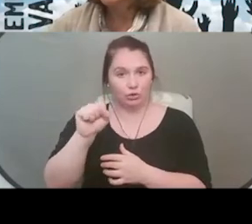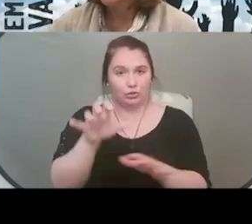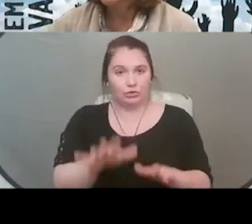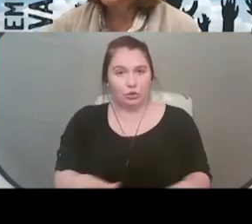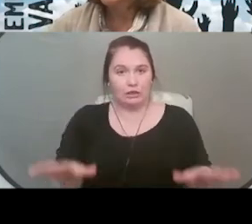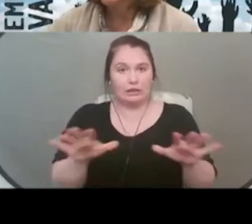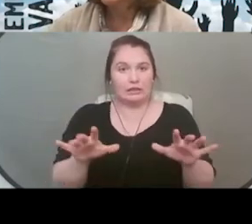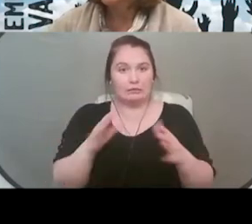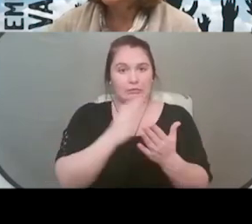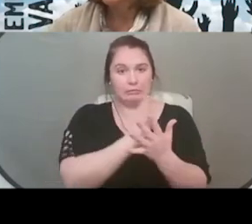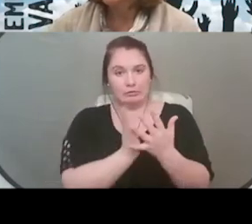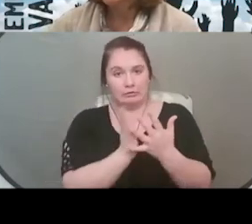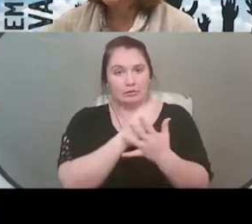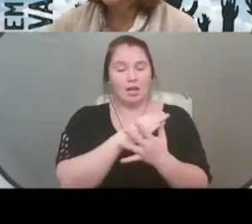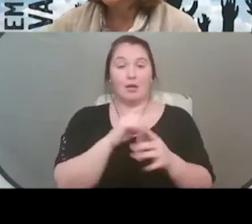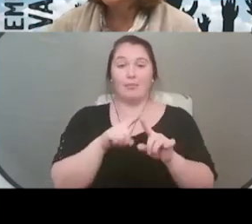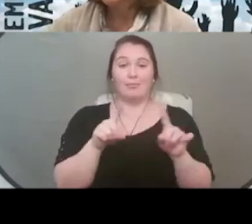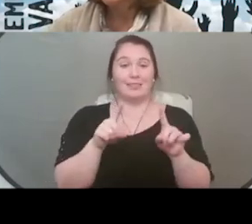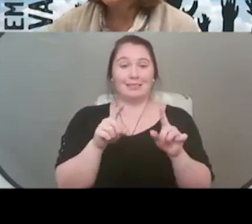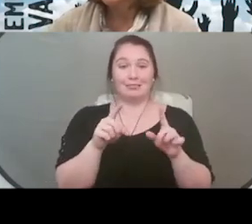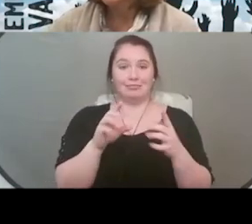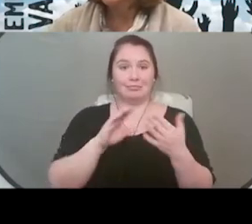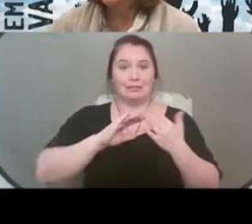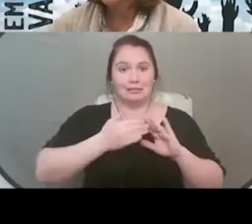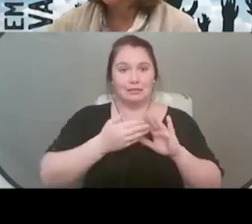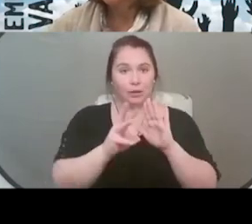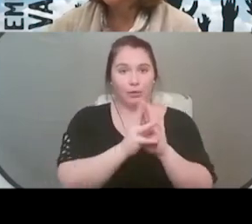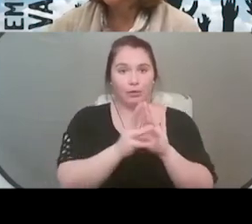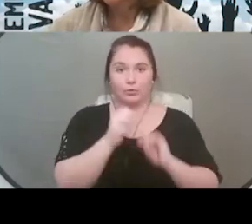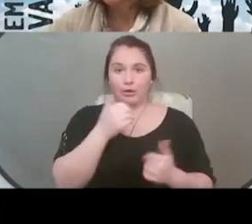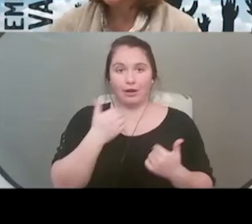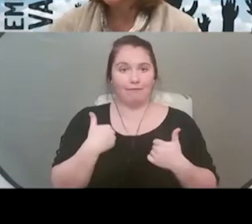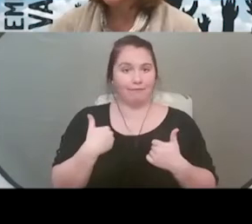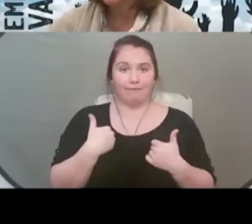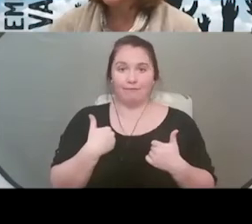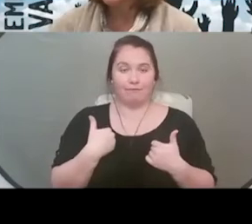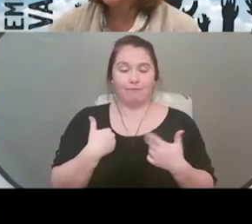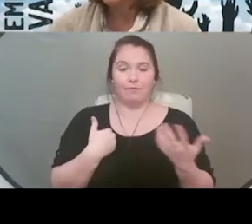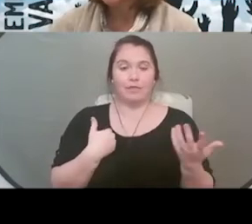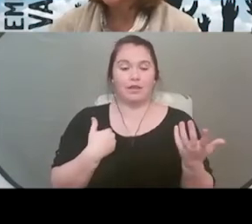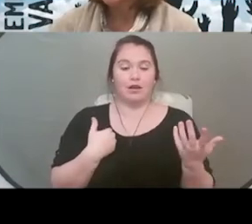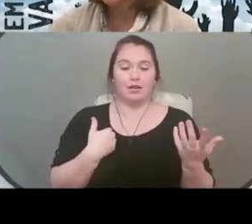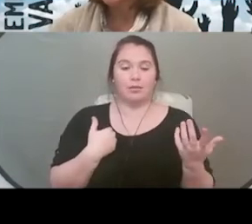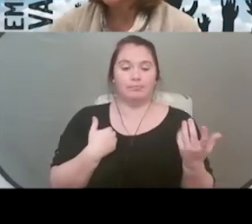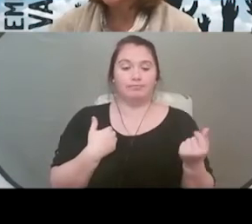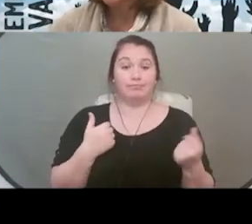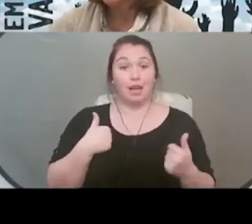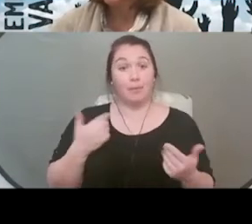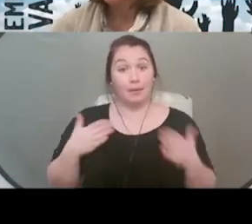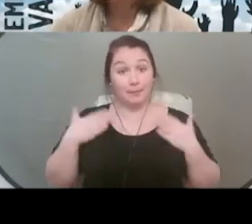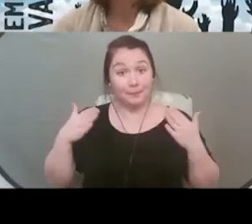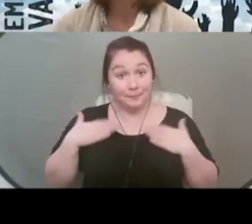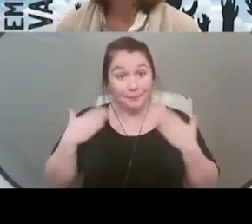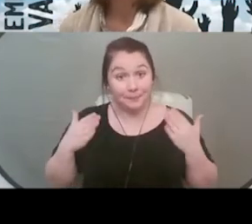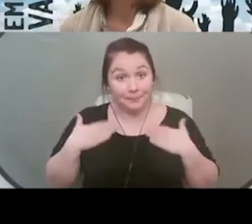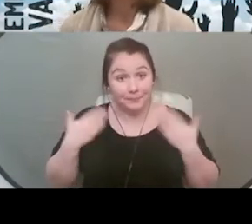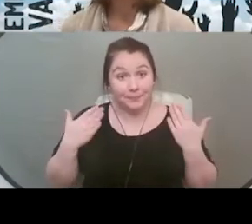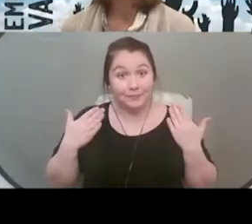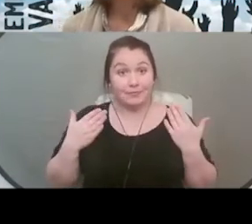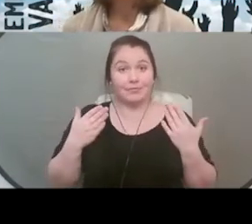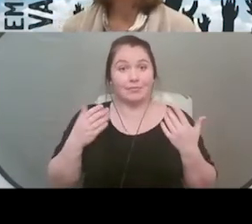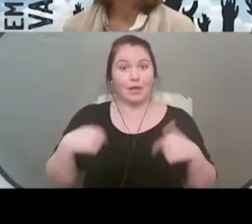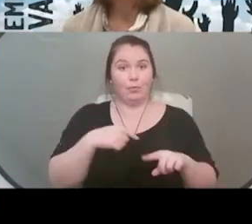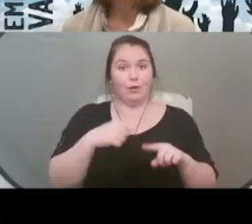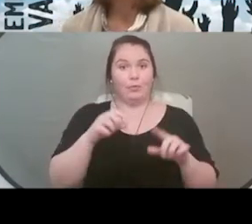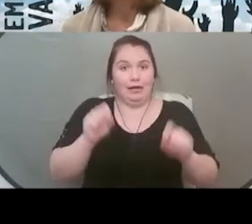have that in the city of Waco to do that. So I'm pleased that we were able to pick up the